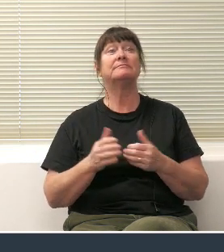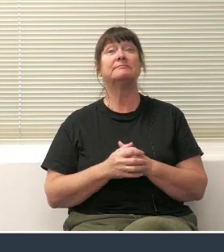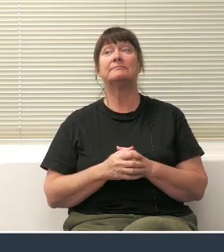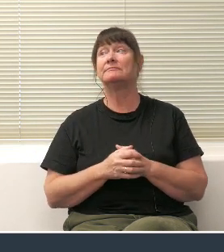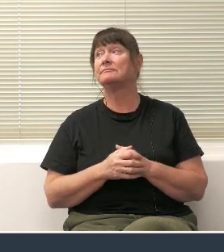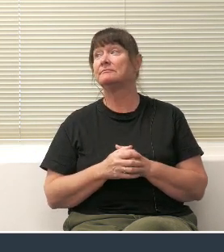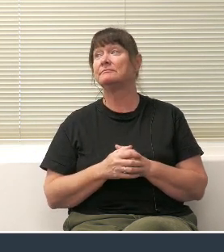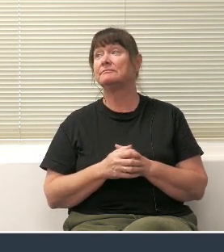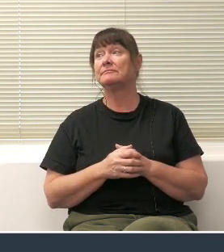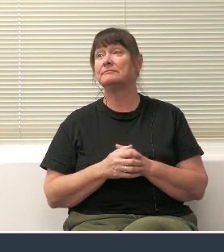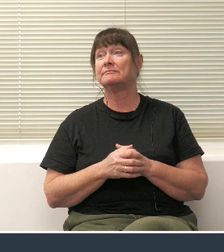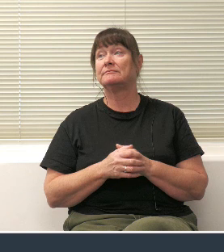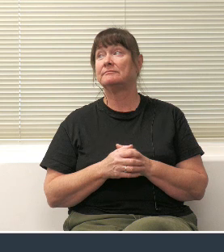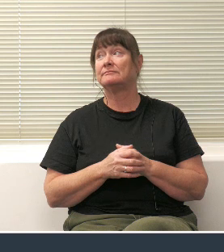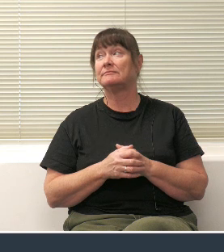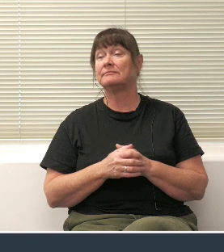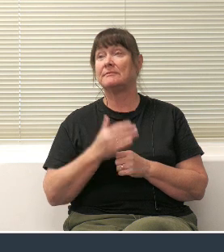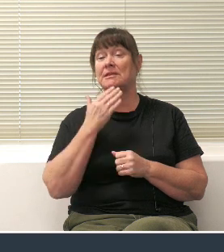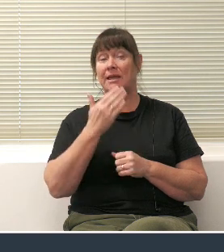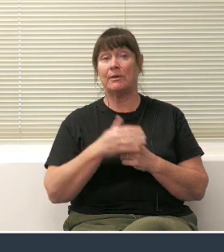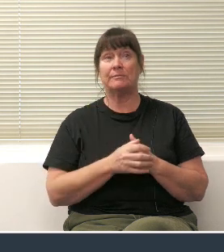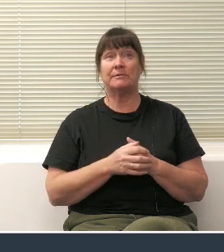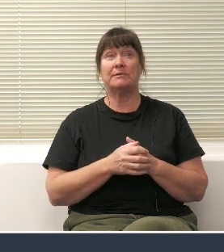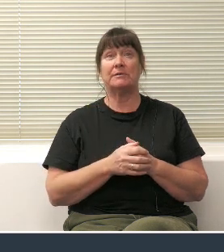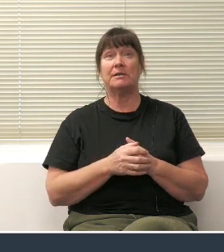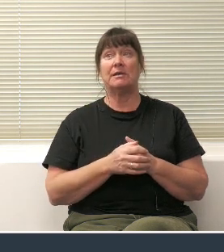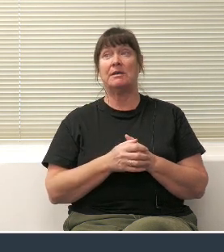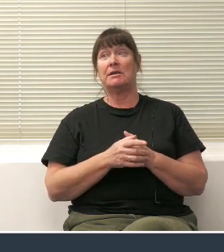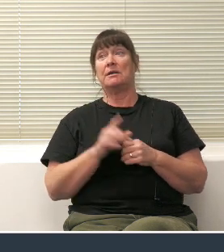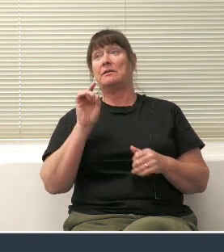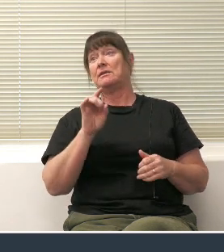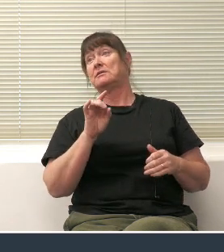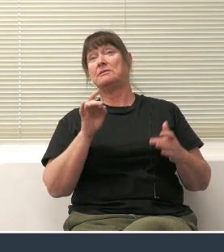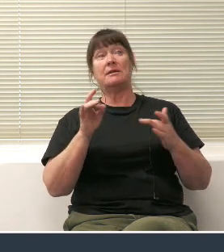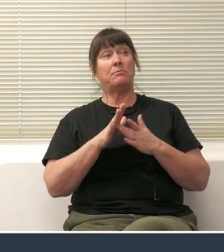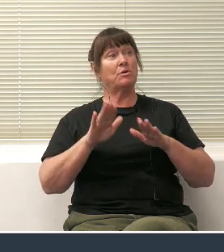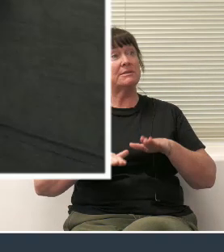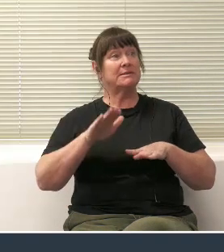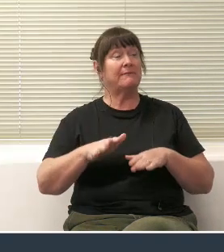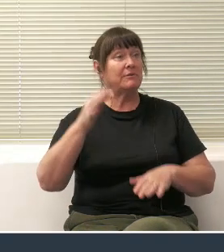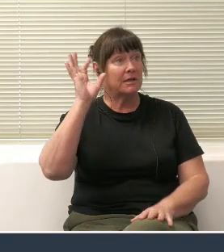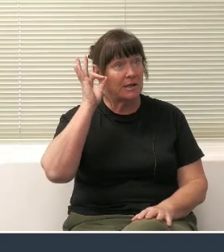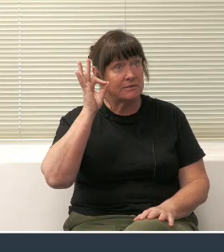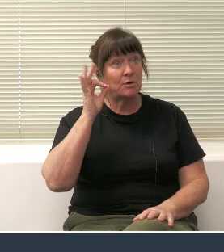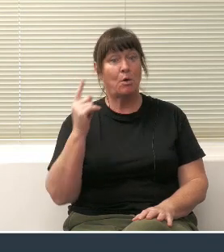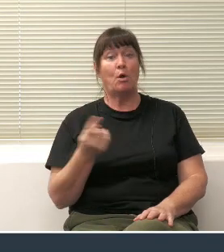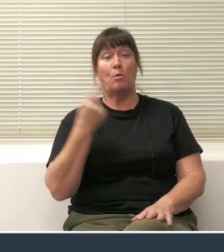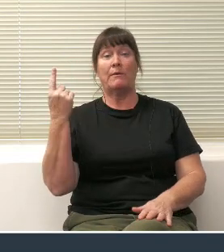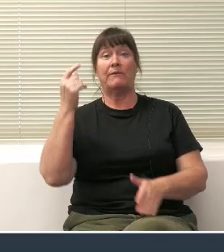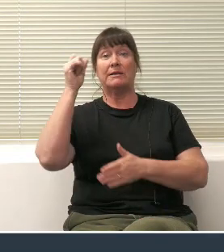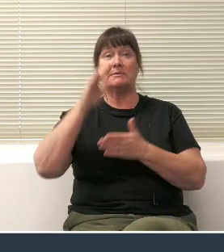Simpson. Thank you, through you, Madam Chair. I think this is an important step for our council. We've experienced